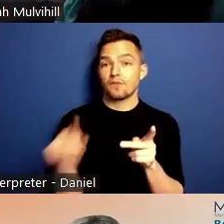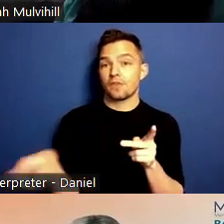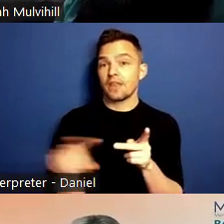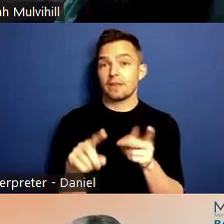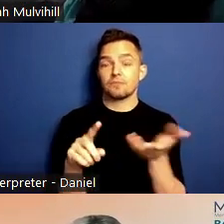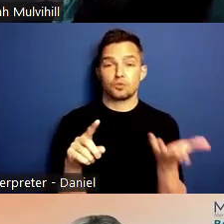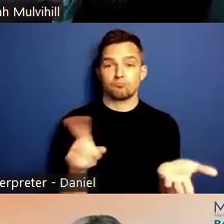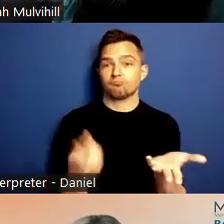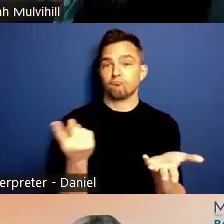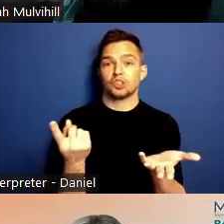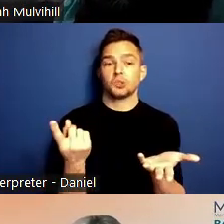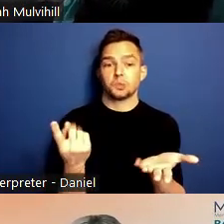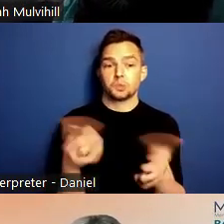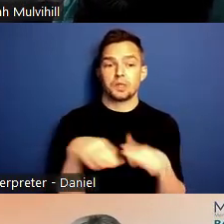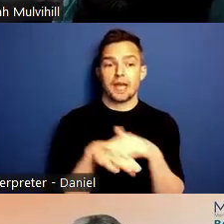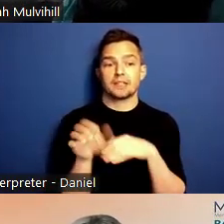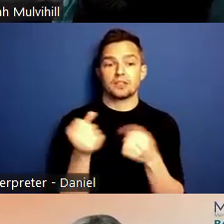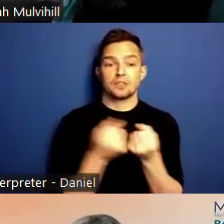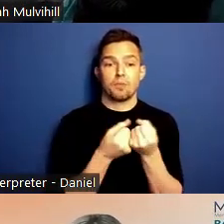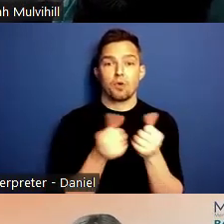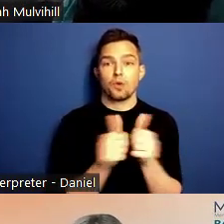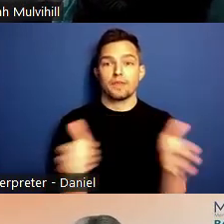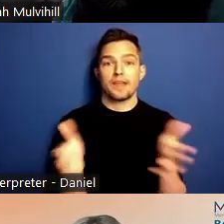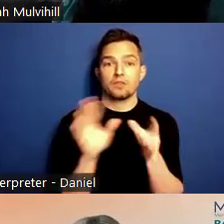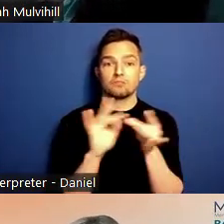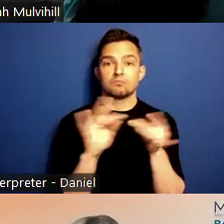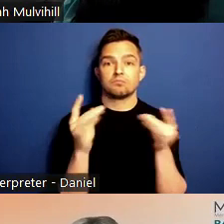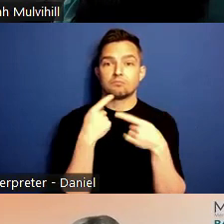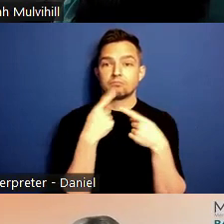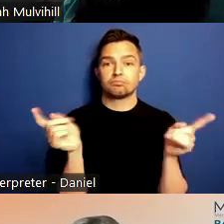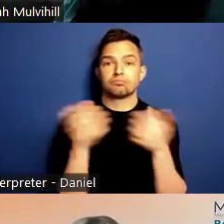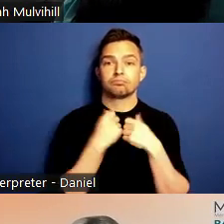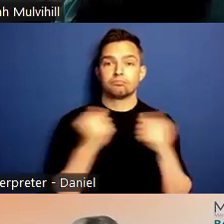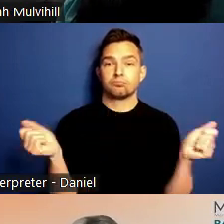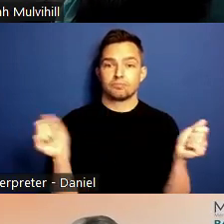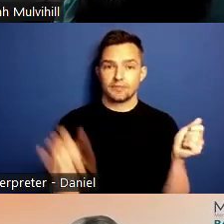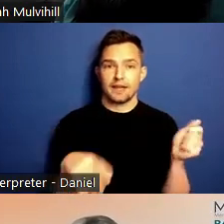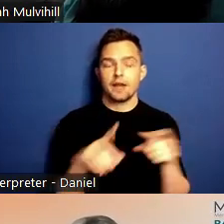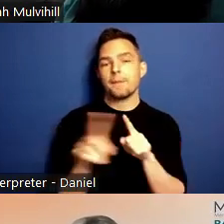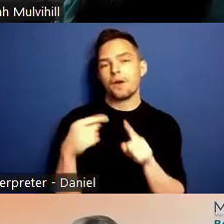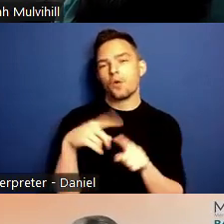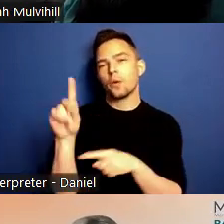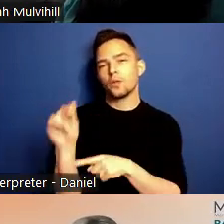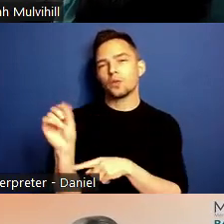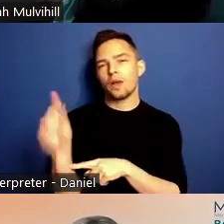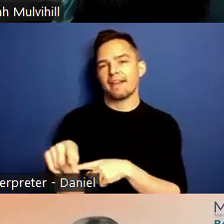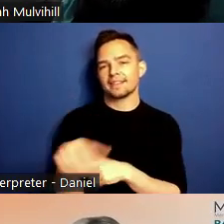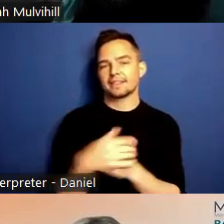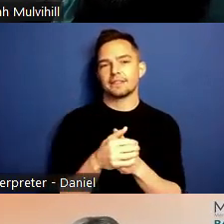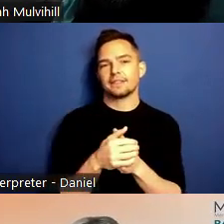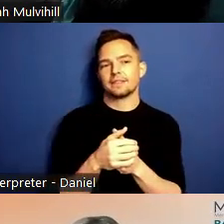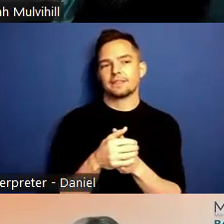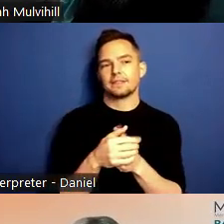just get some support without having to tell us that much about themselves. But we do ask